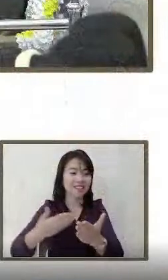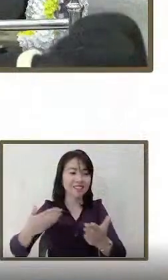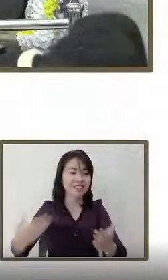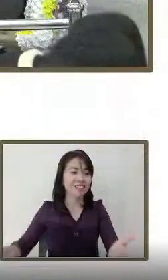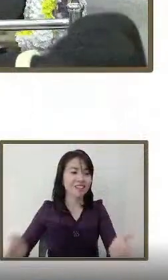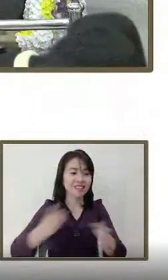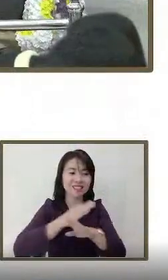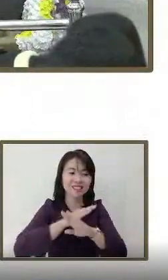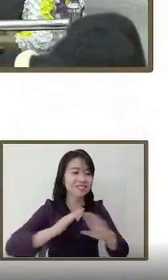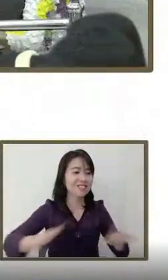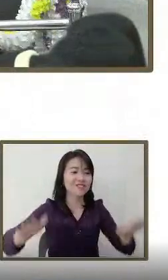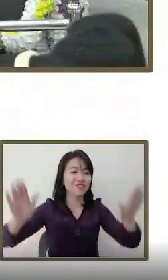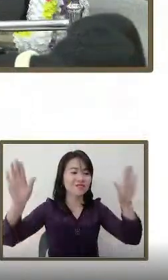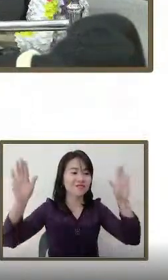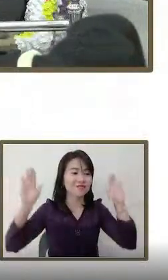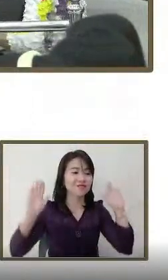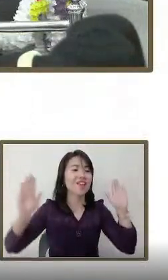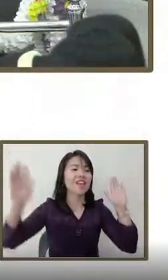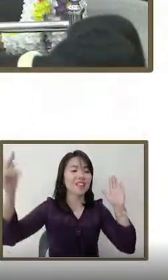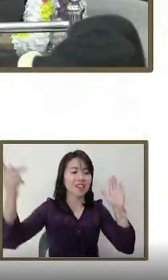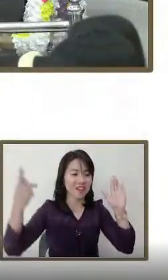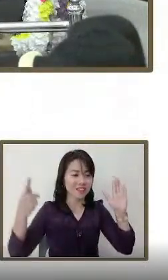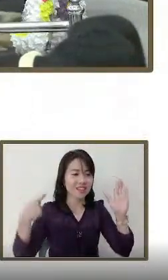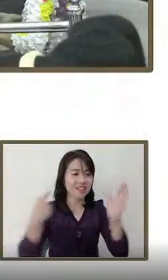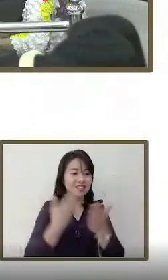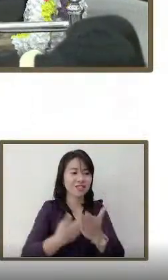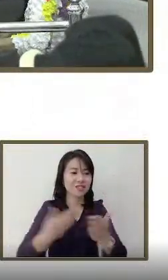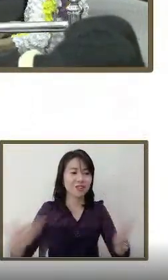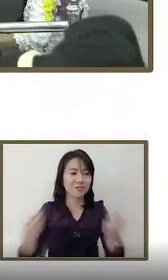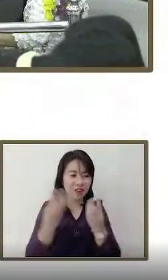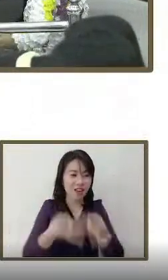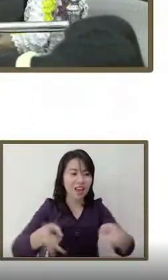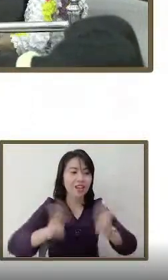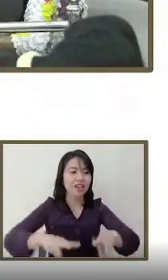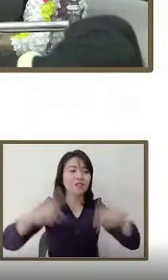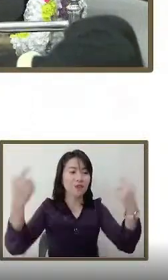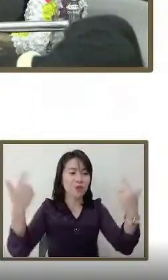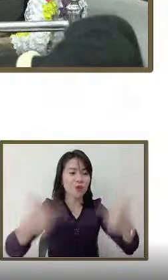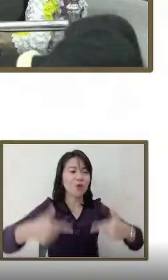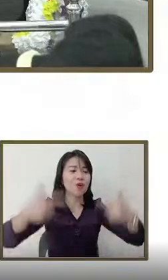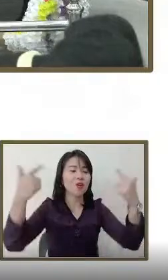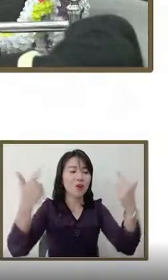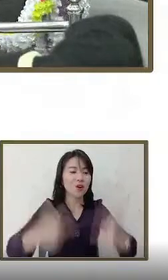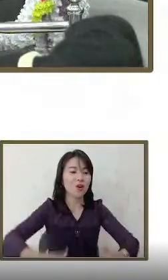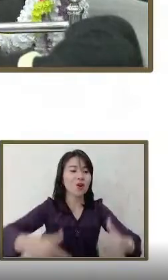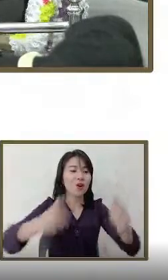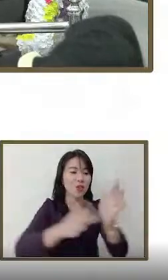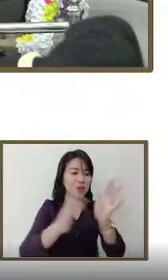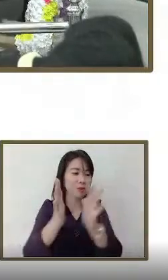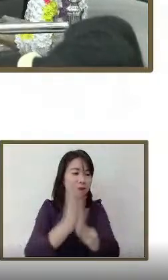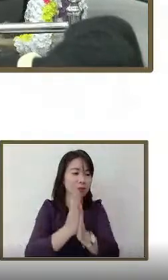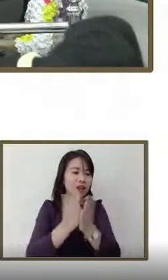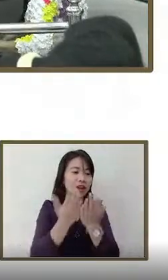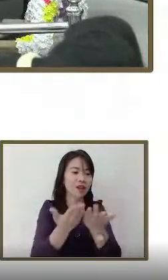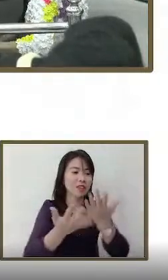We won't give over. There are things worth fighting for. The book and the